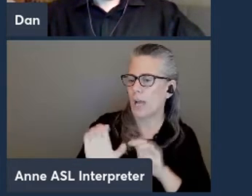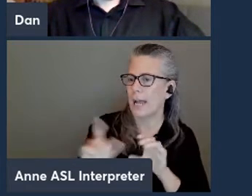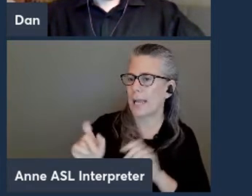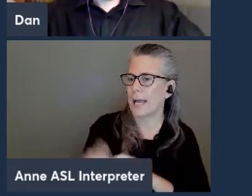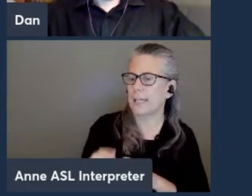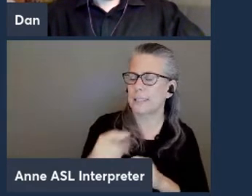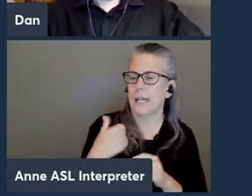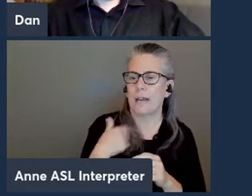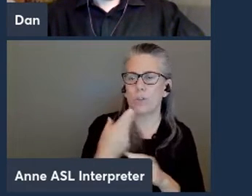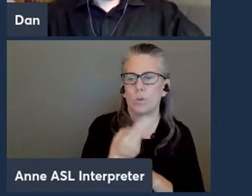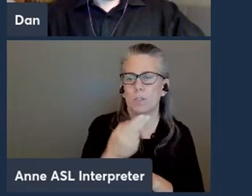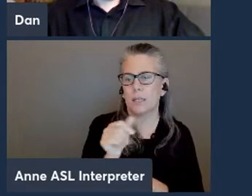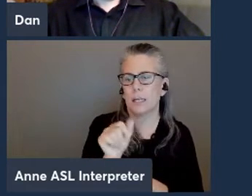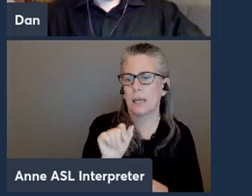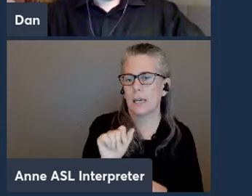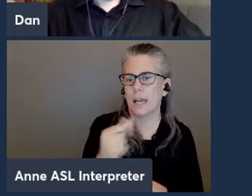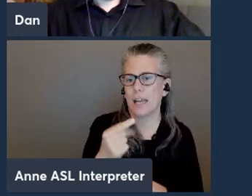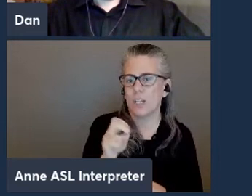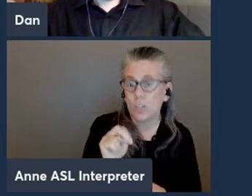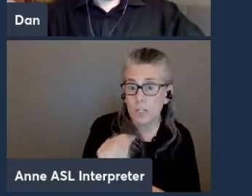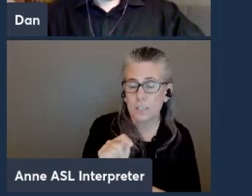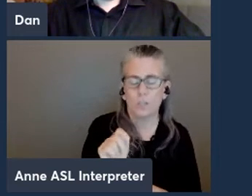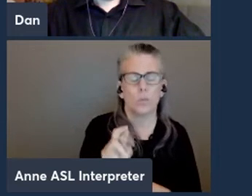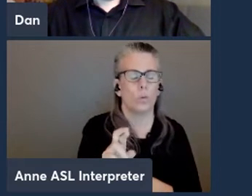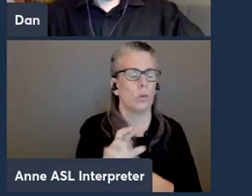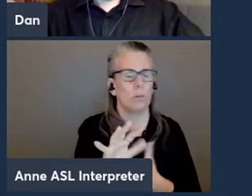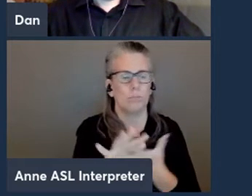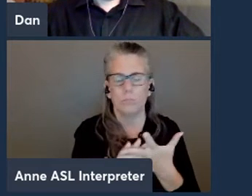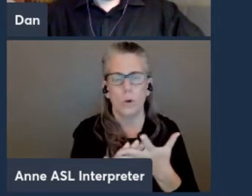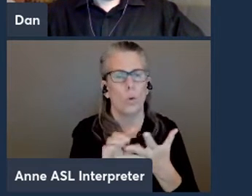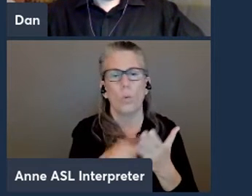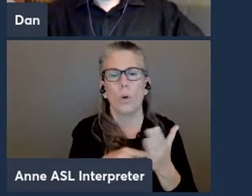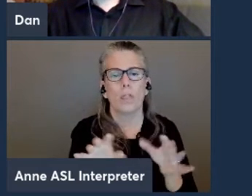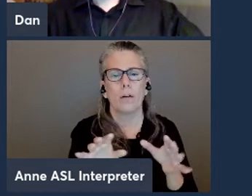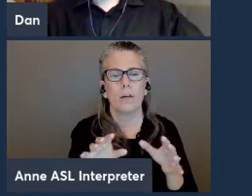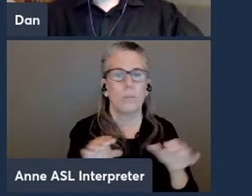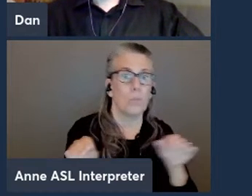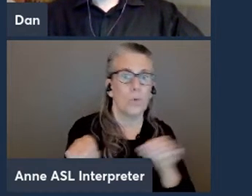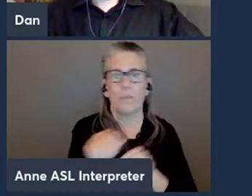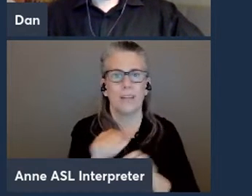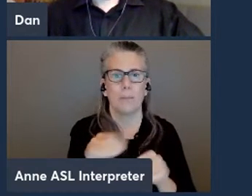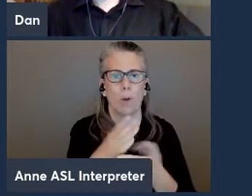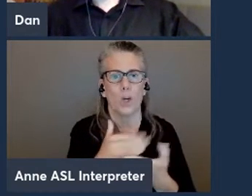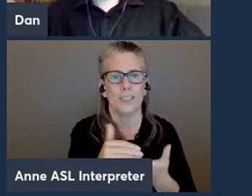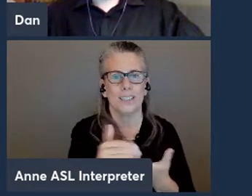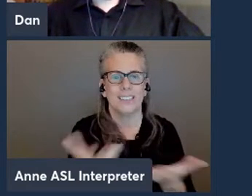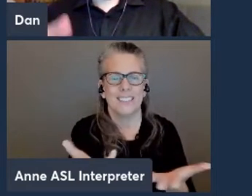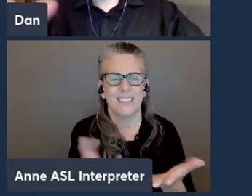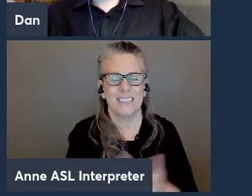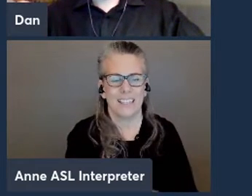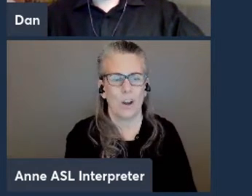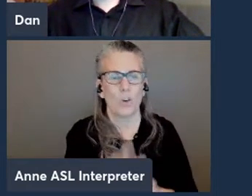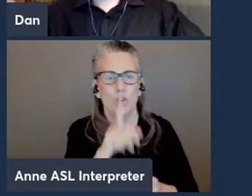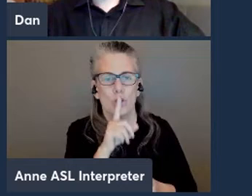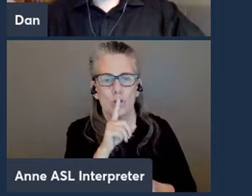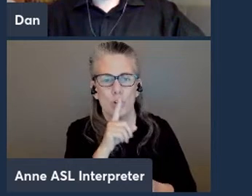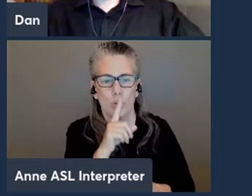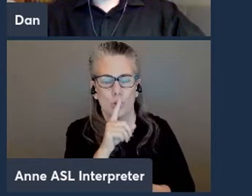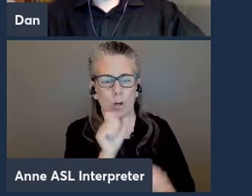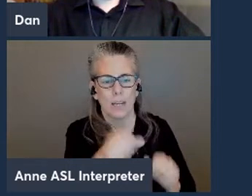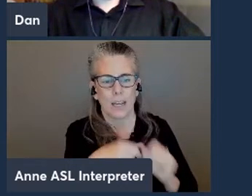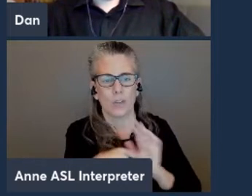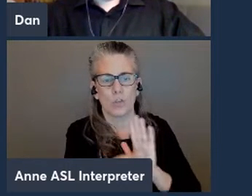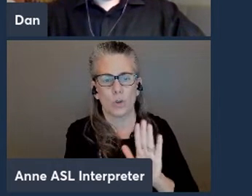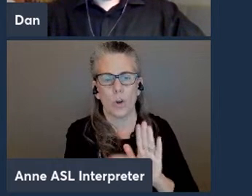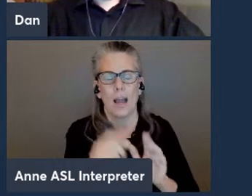or something like that. So what are the actual moving parts in this? Yeah, absolutely. And I'll jump right over to that. So here's that stack trace I